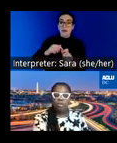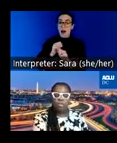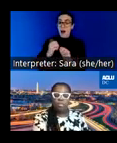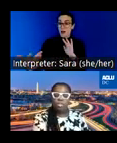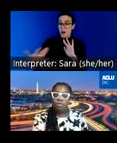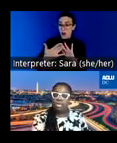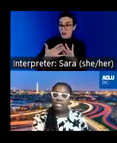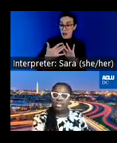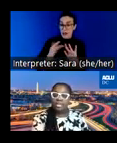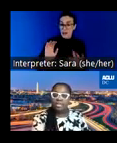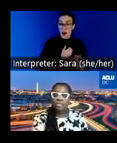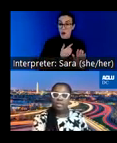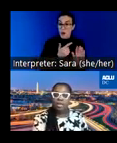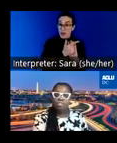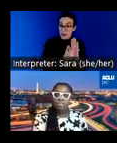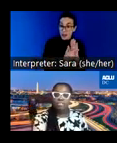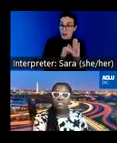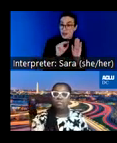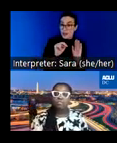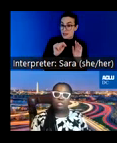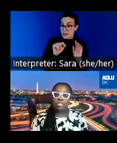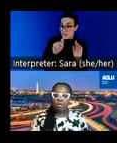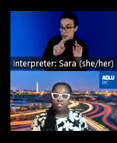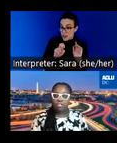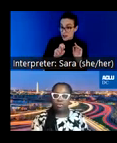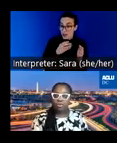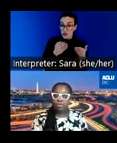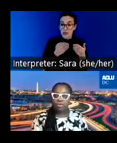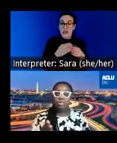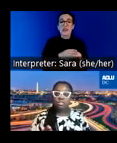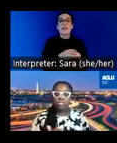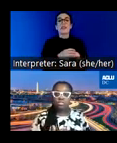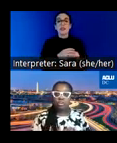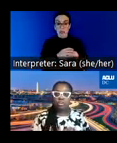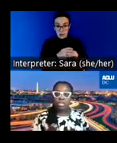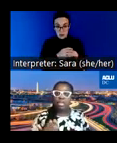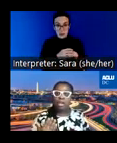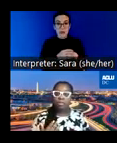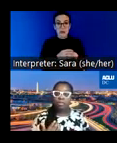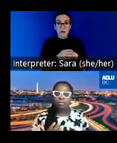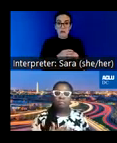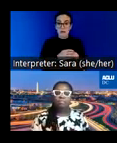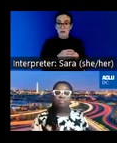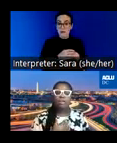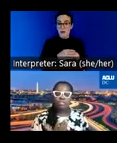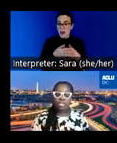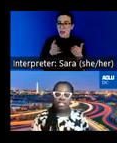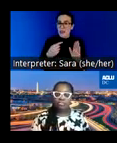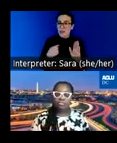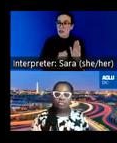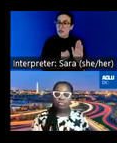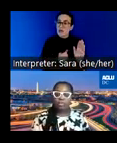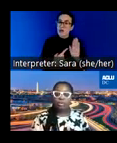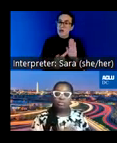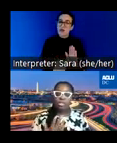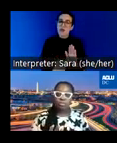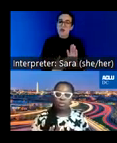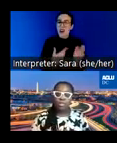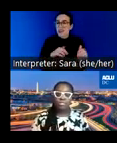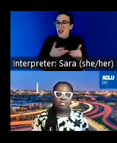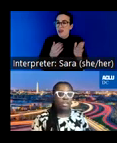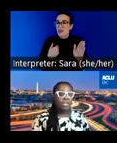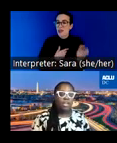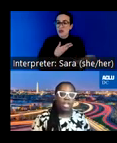our legal intake services, which allow us to showcase how, allow us to engage folks around